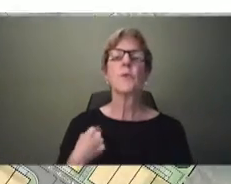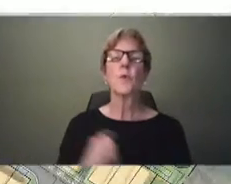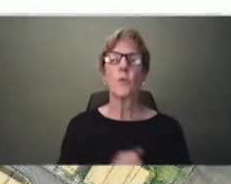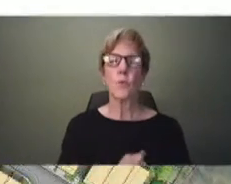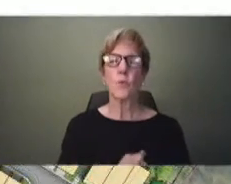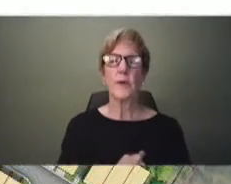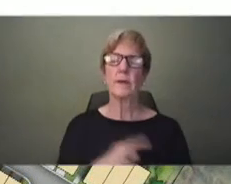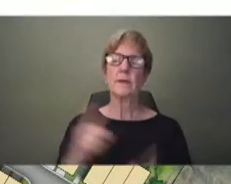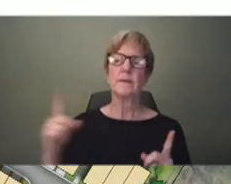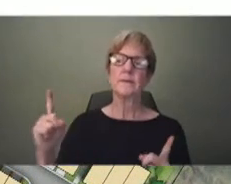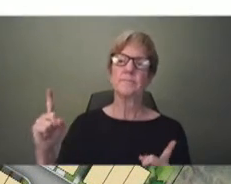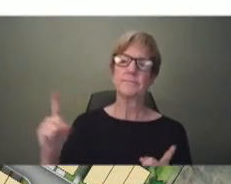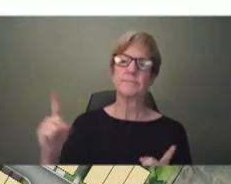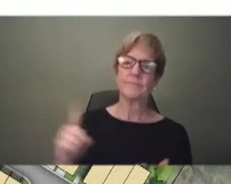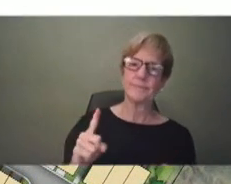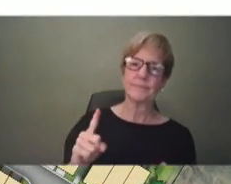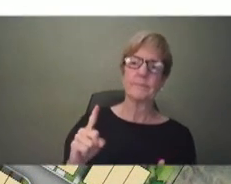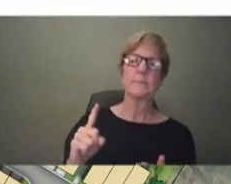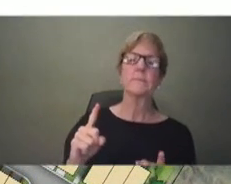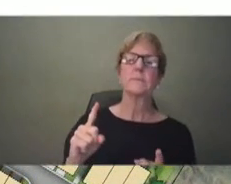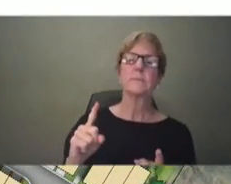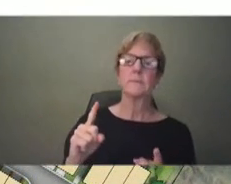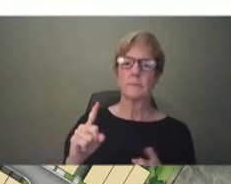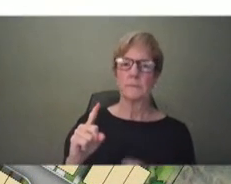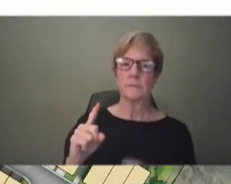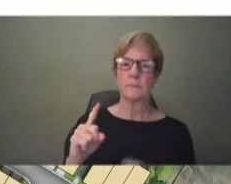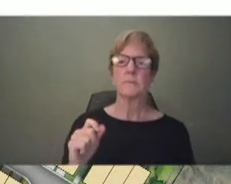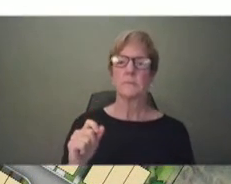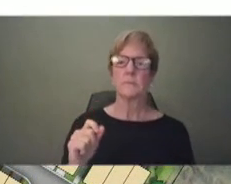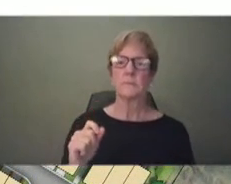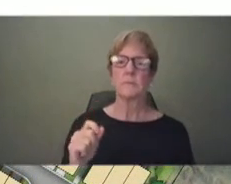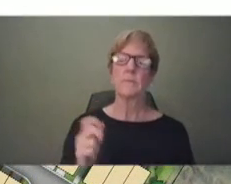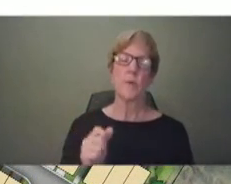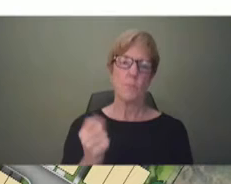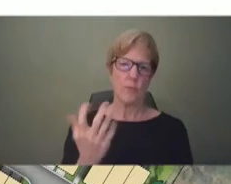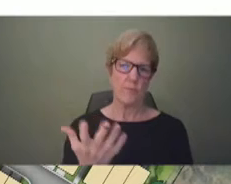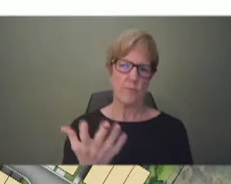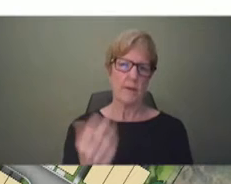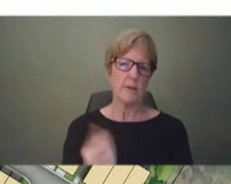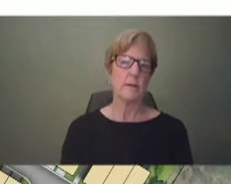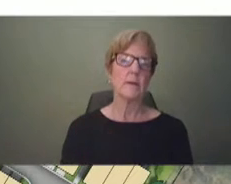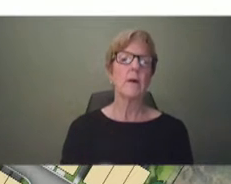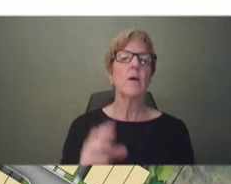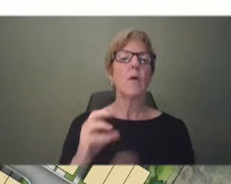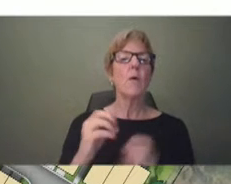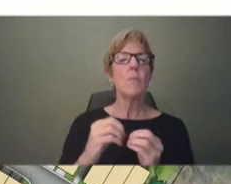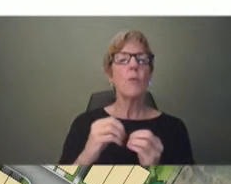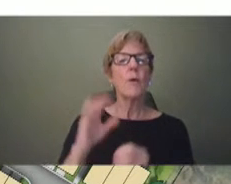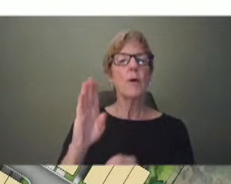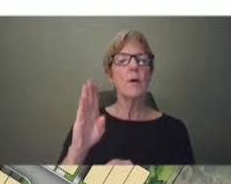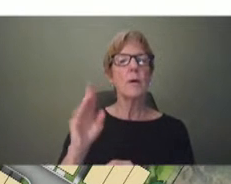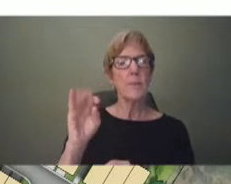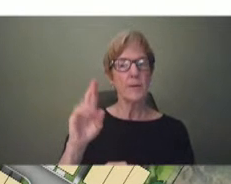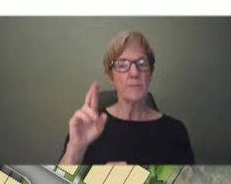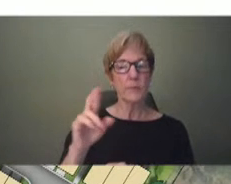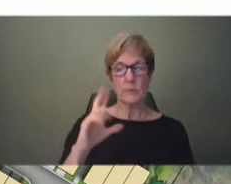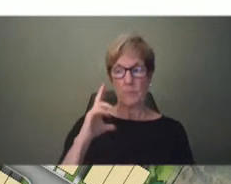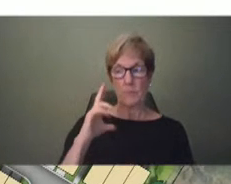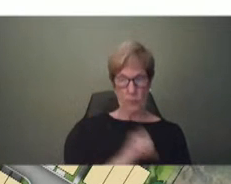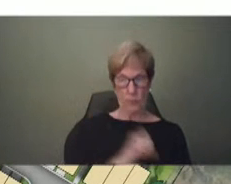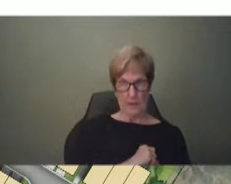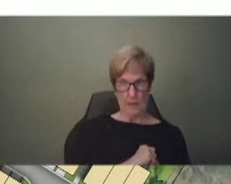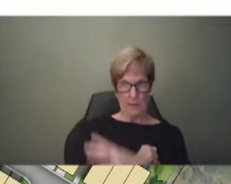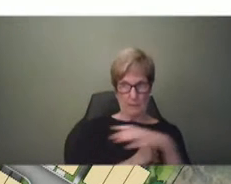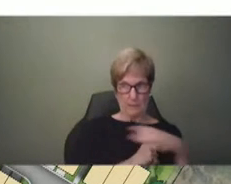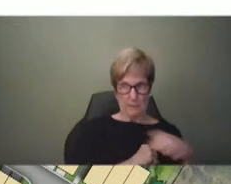to the next uh slide which is basically uh providing additional buffers between our site and the community